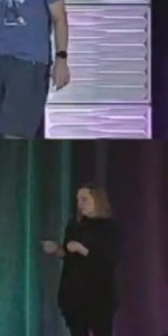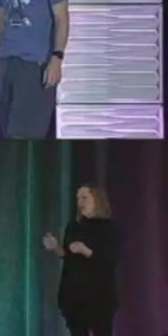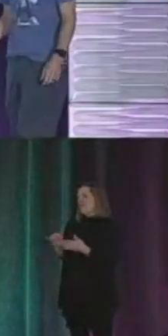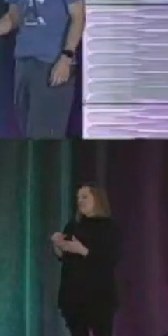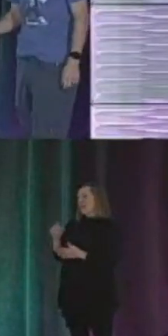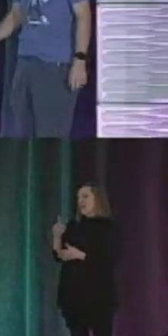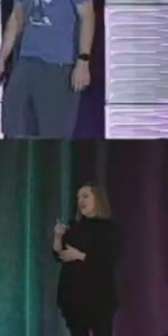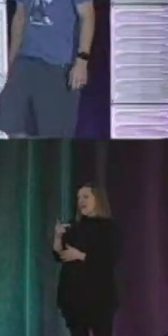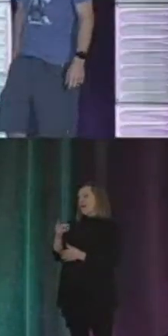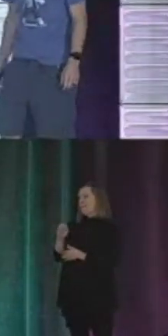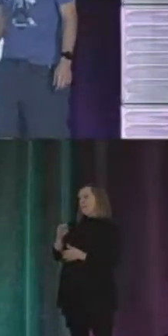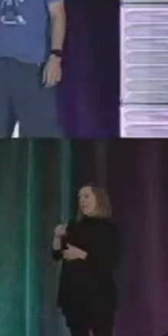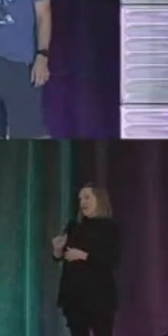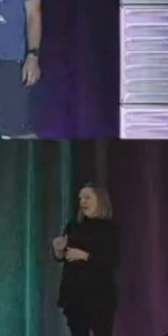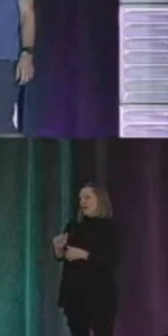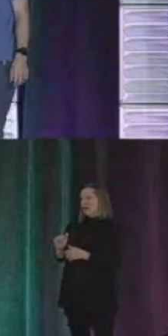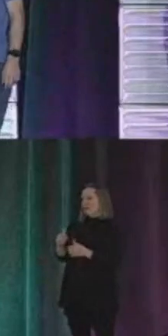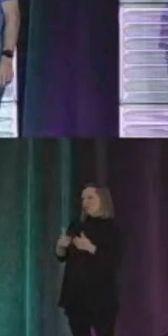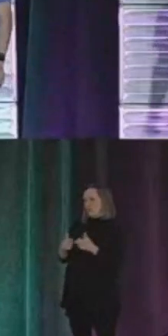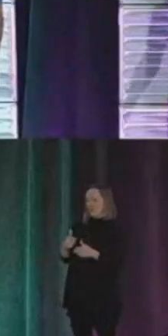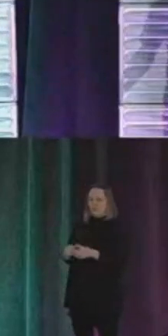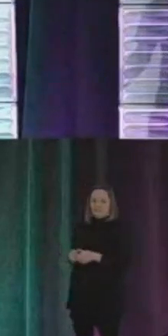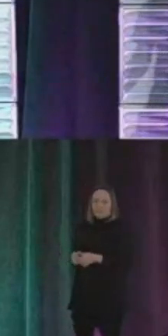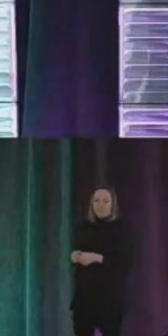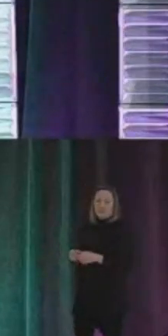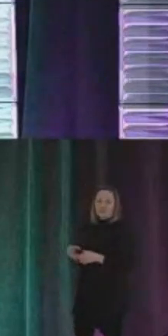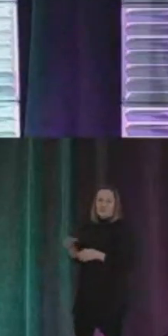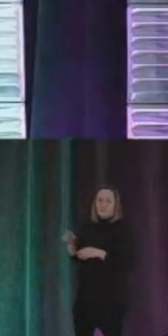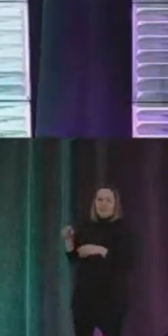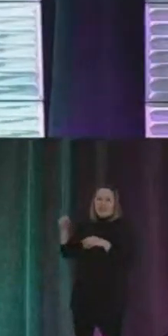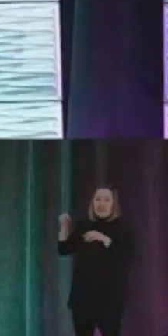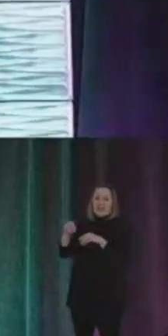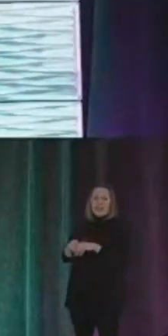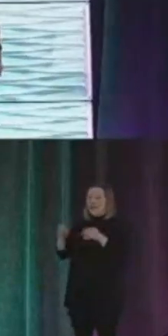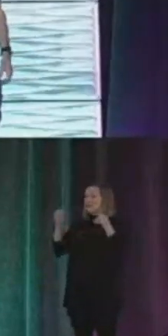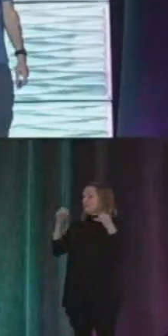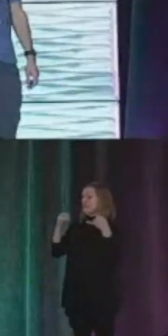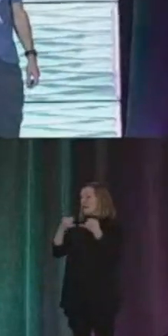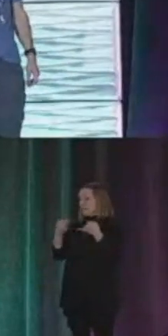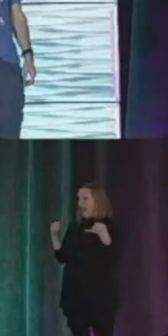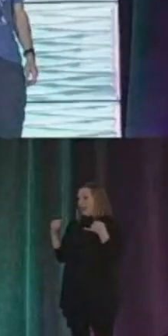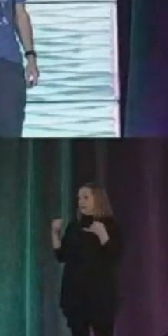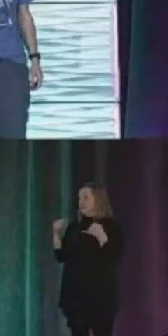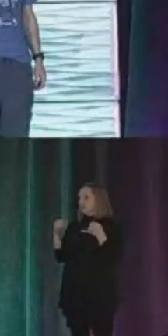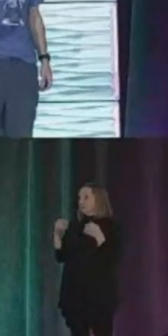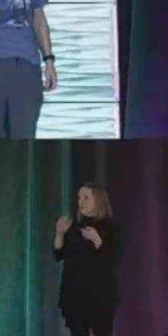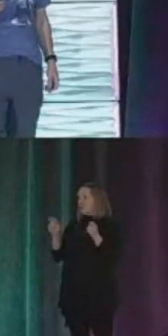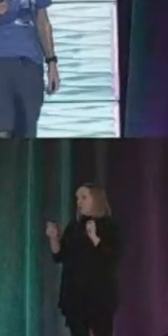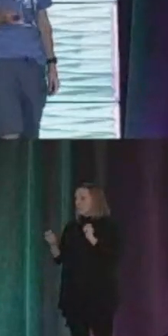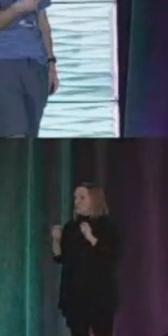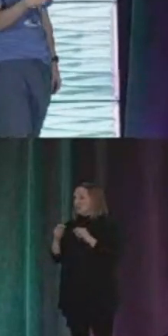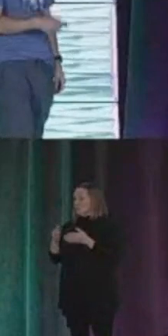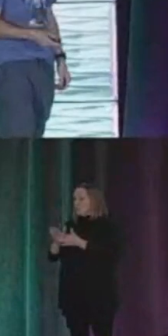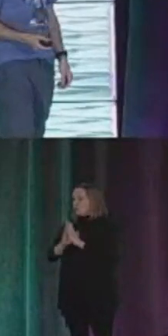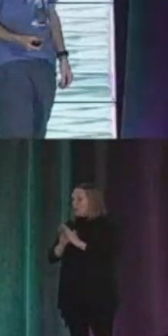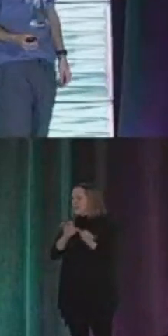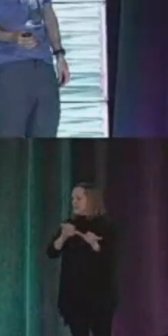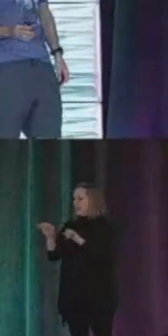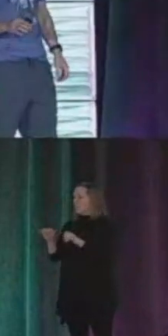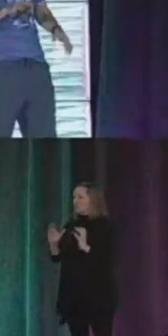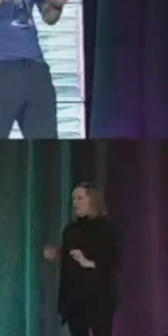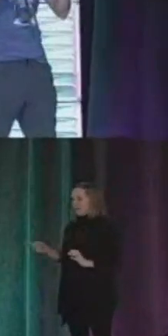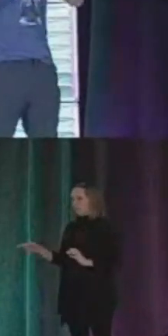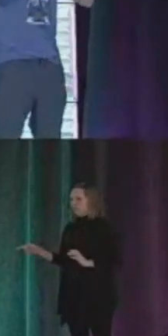PESPA problem. Our inline mutation request also, it actually looks very similar to our